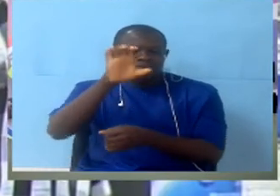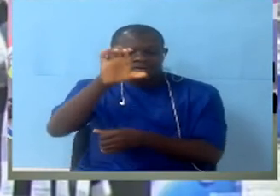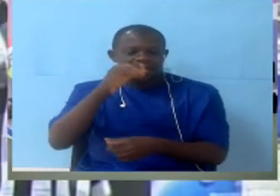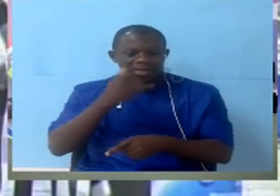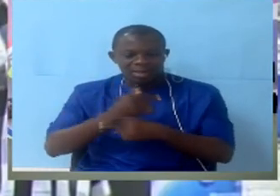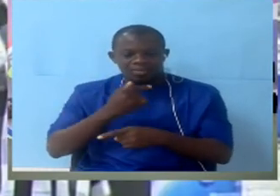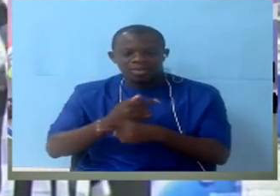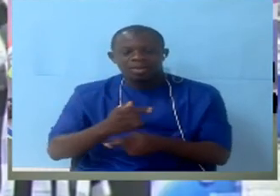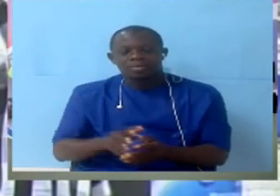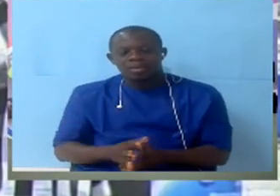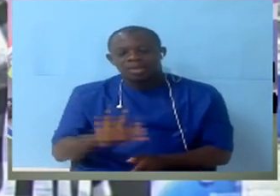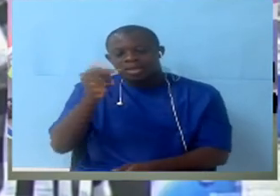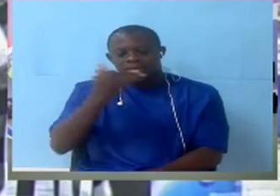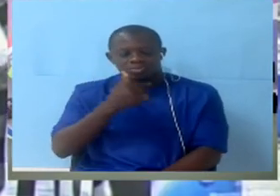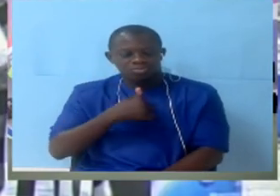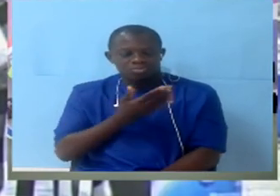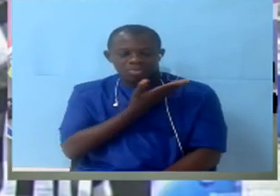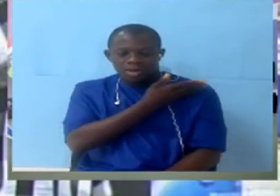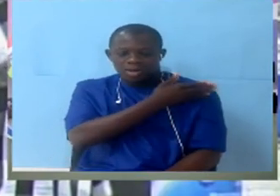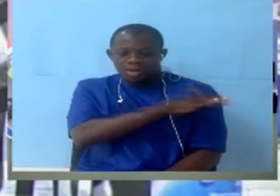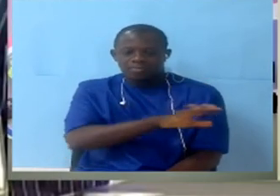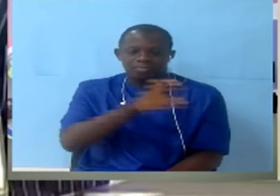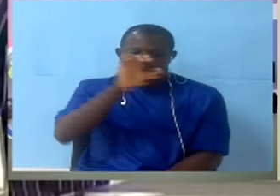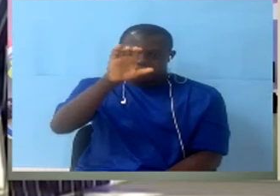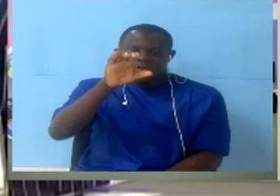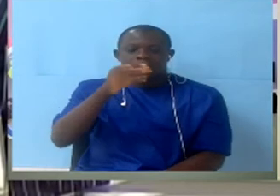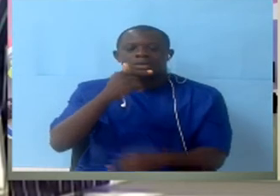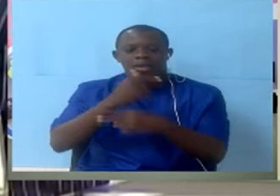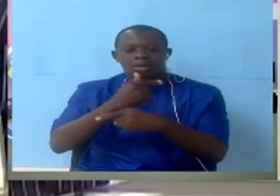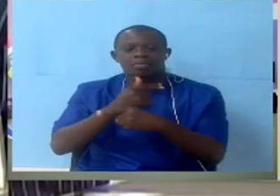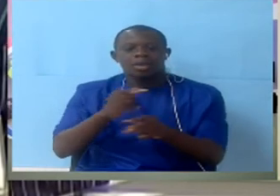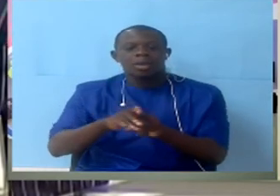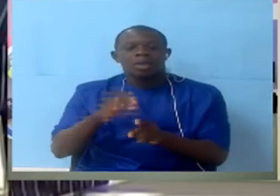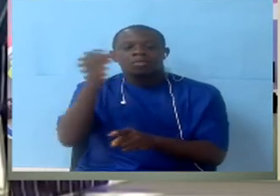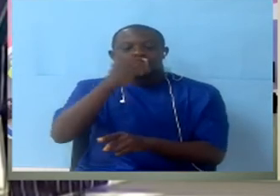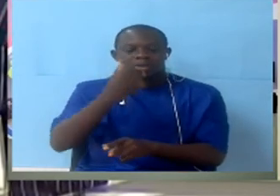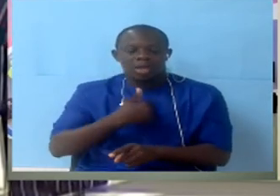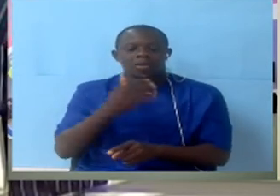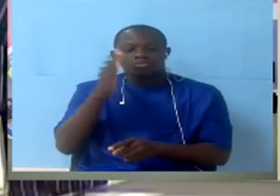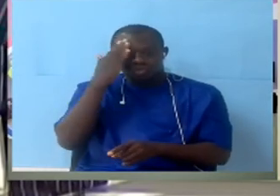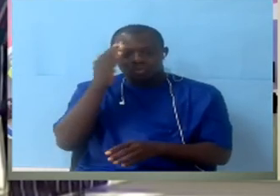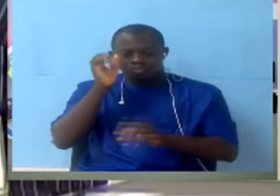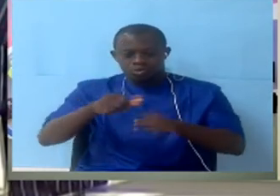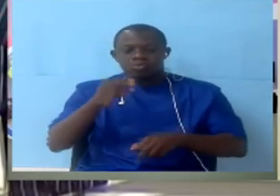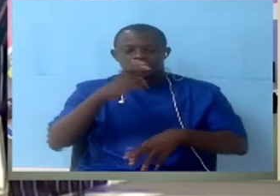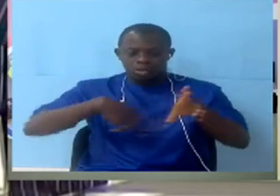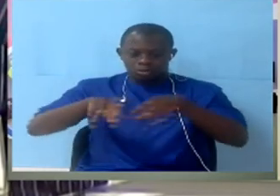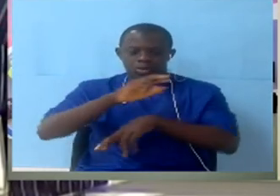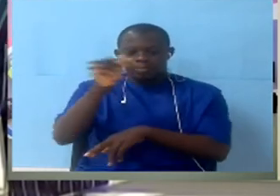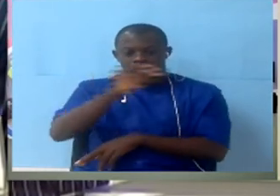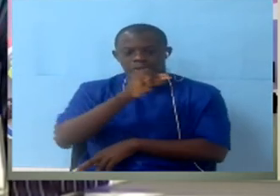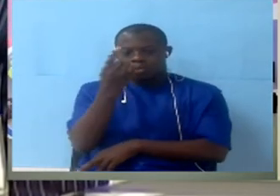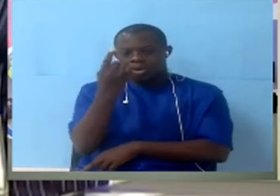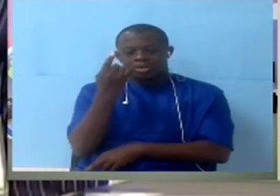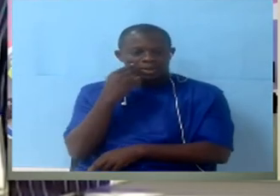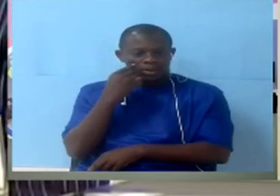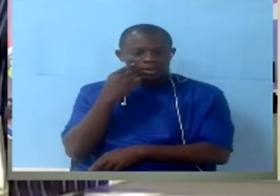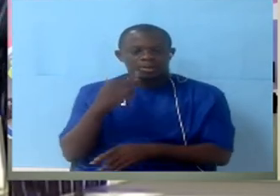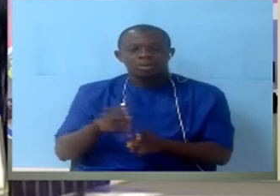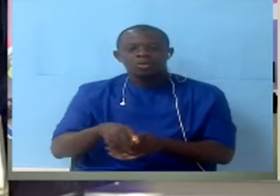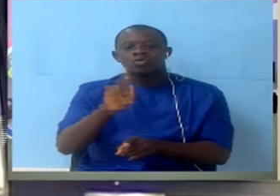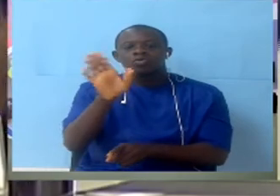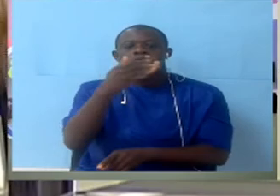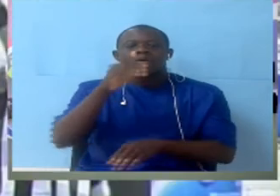wala na na bango bula. That's why I left the country. Was ngala ko me murana. Because I know that I will come back one day. So where did